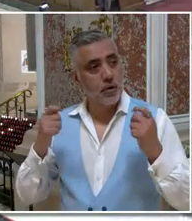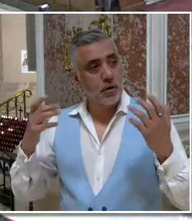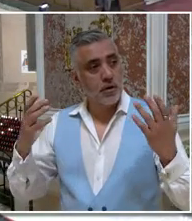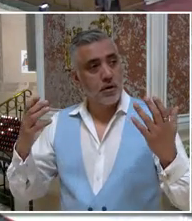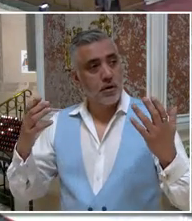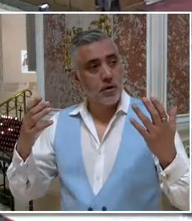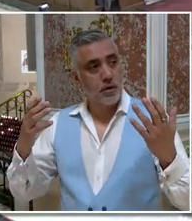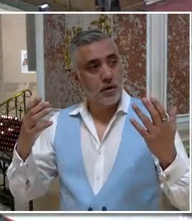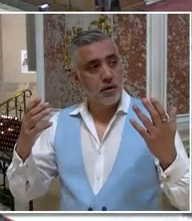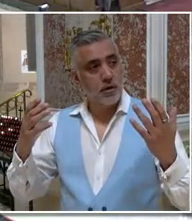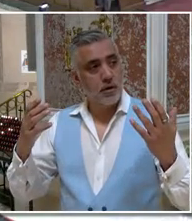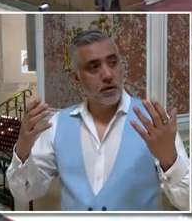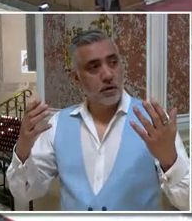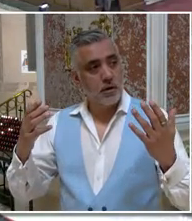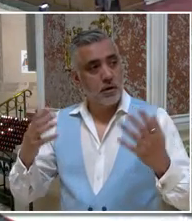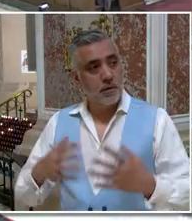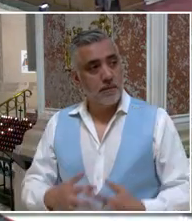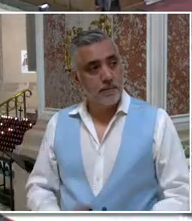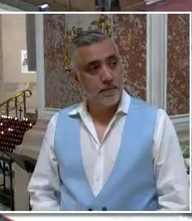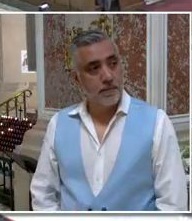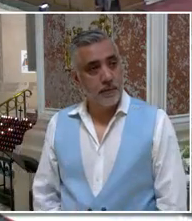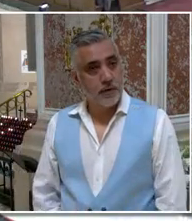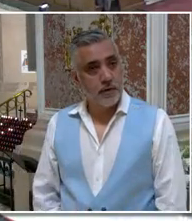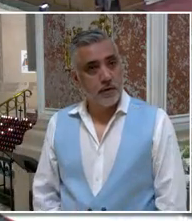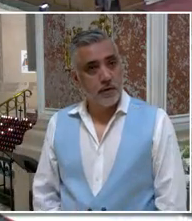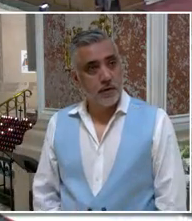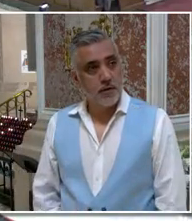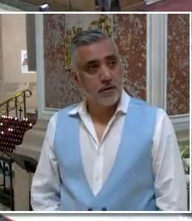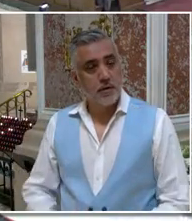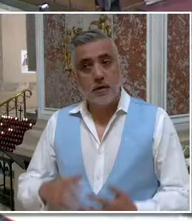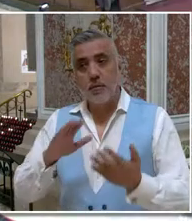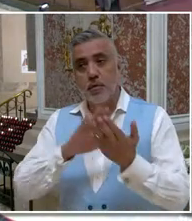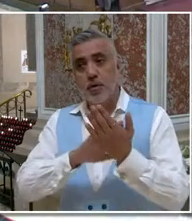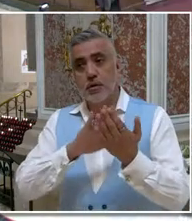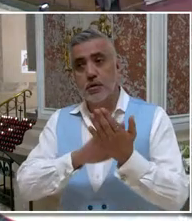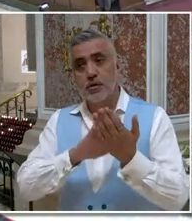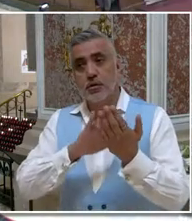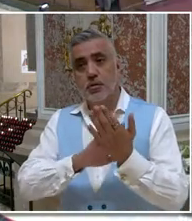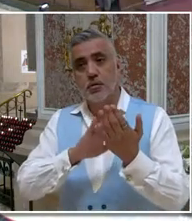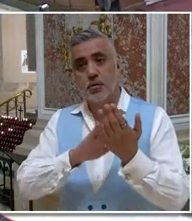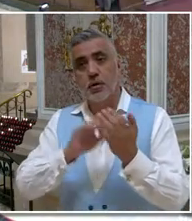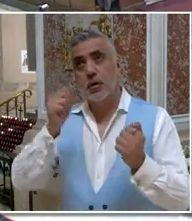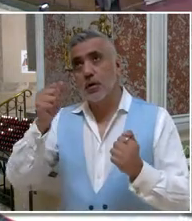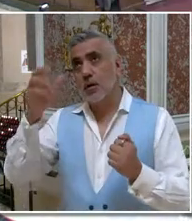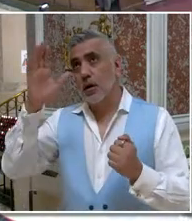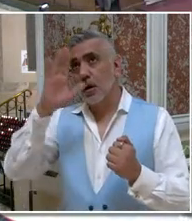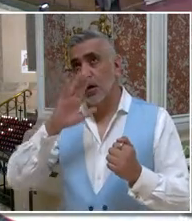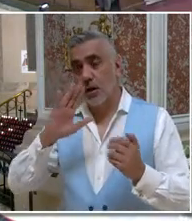alleluia. Thanks be to God.